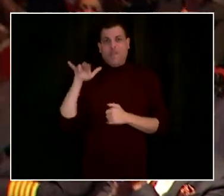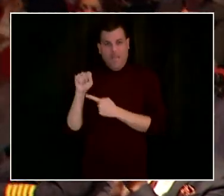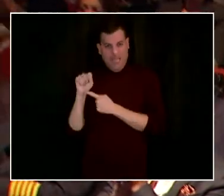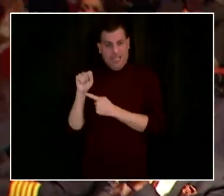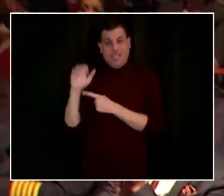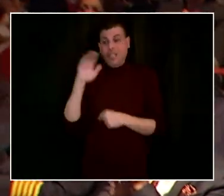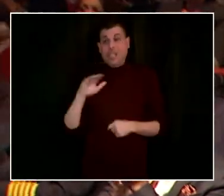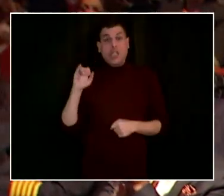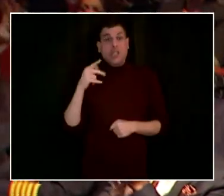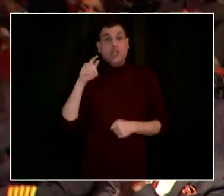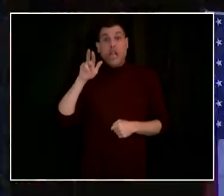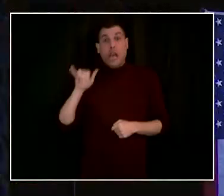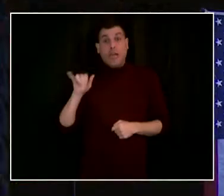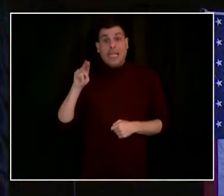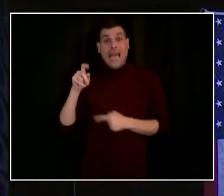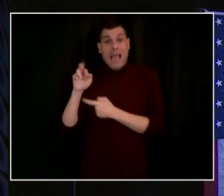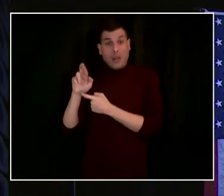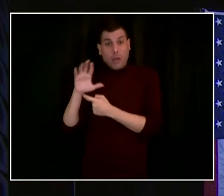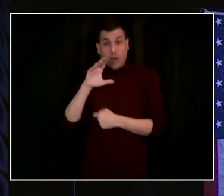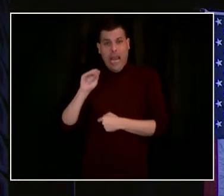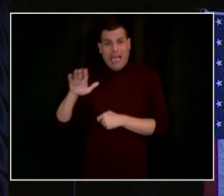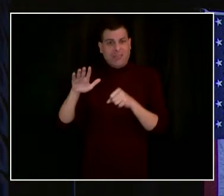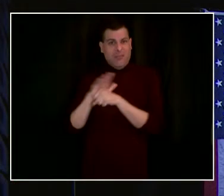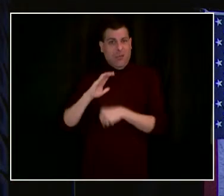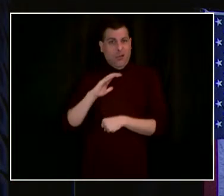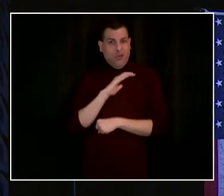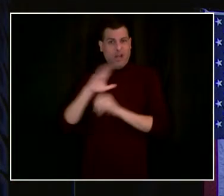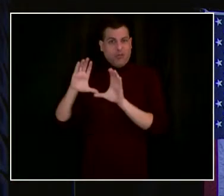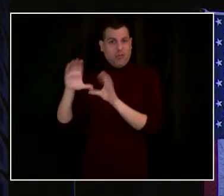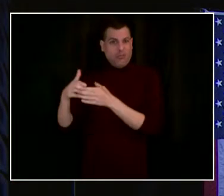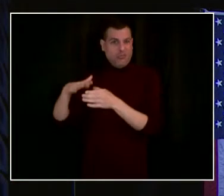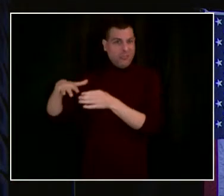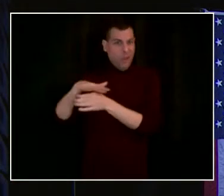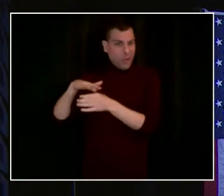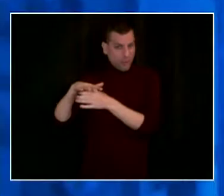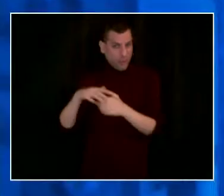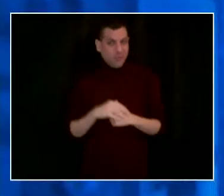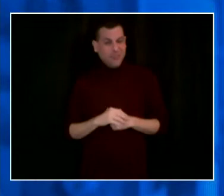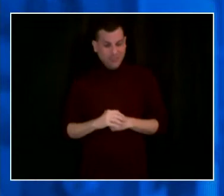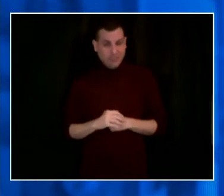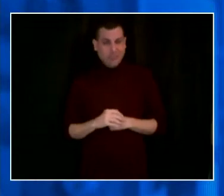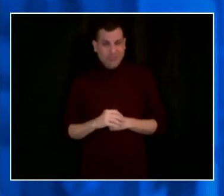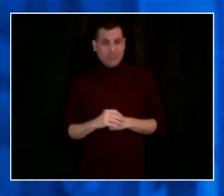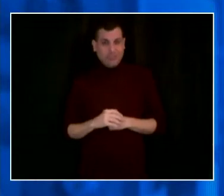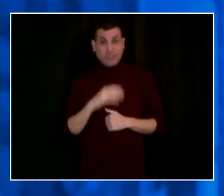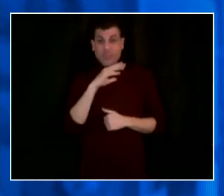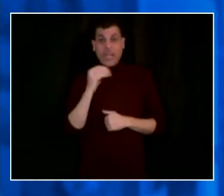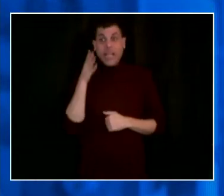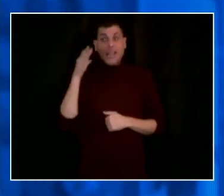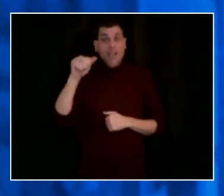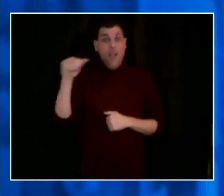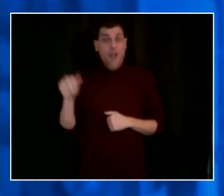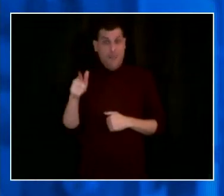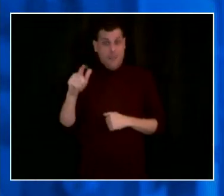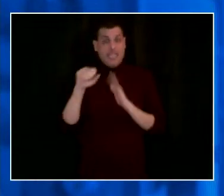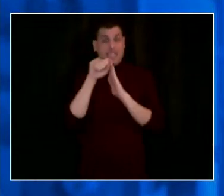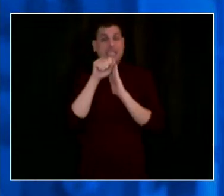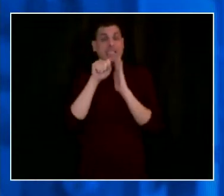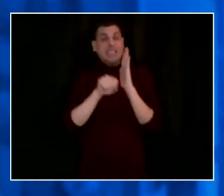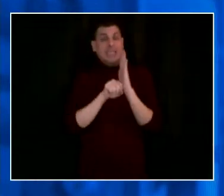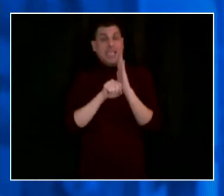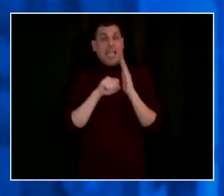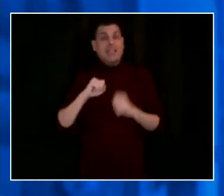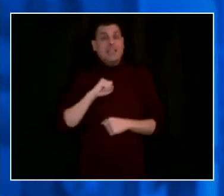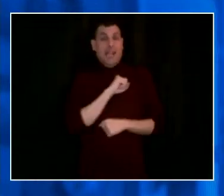Nadler, and the entire New York City congressional delegation. And in Albany, State Senate Majority